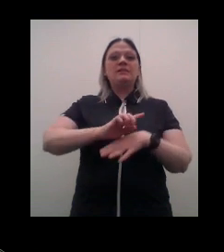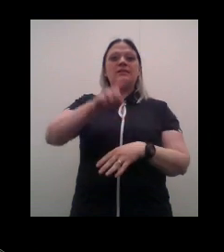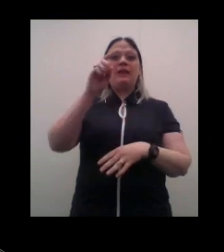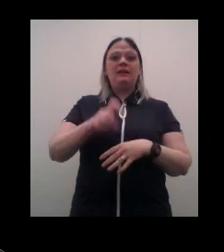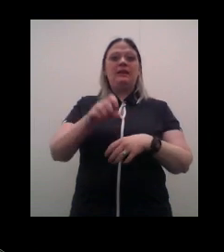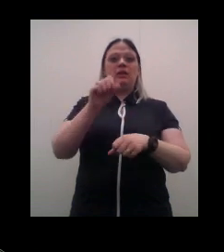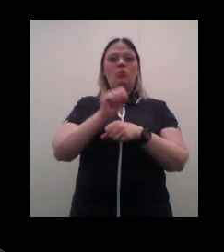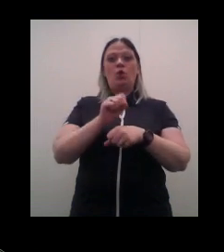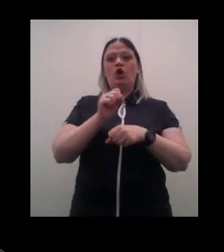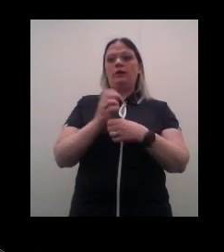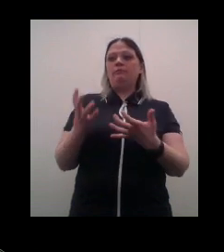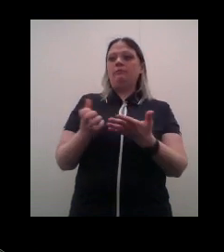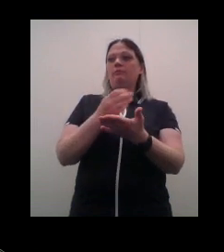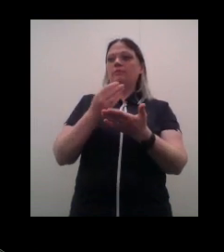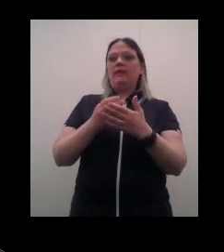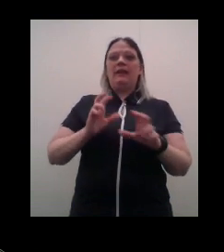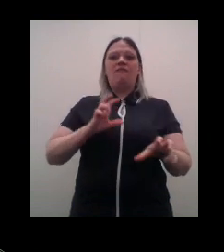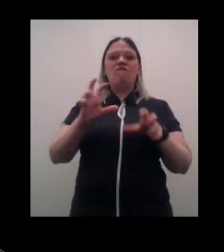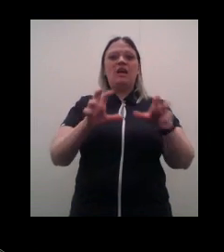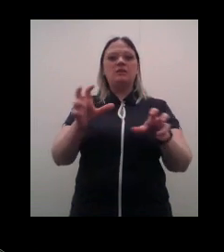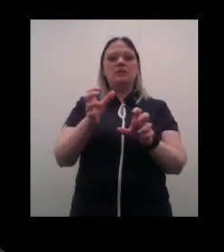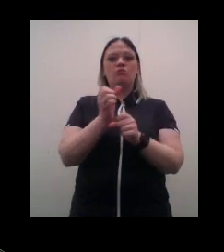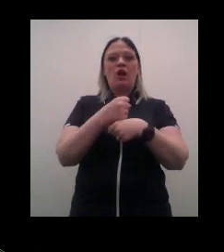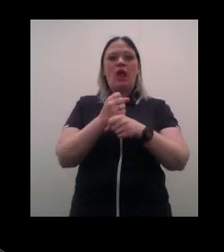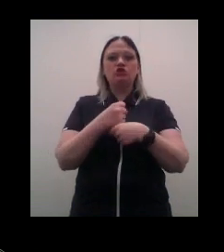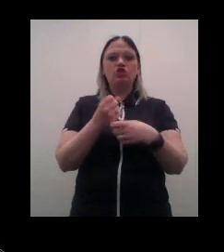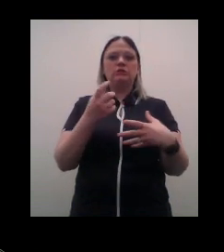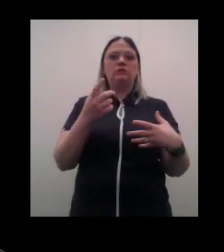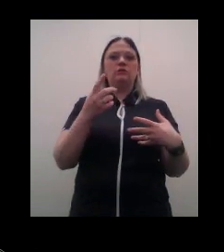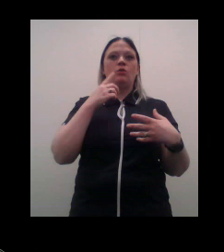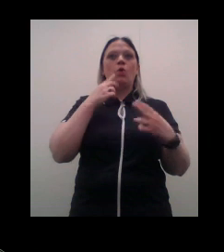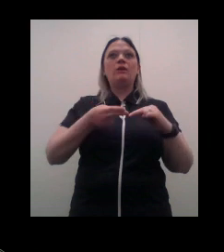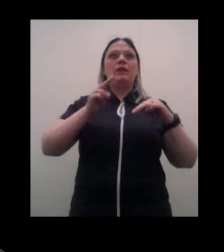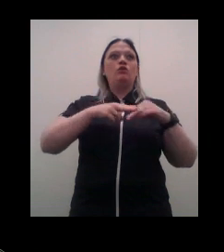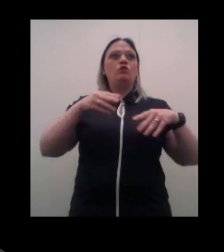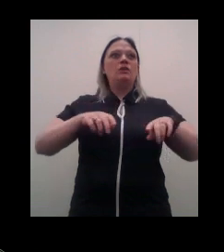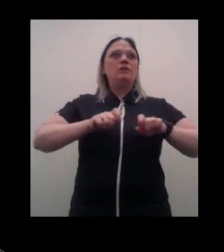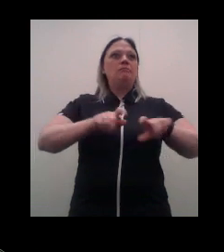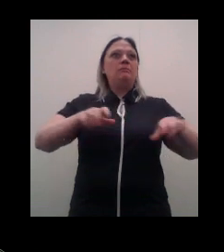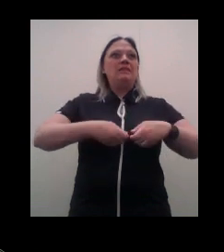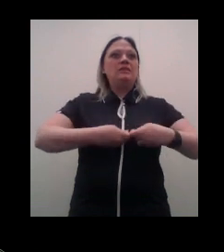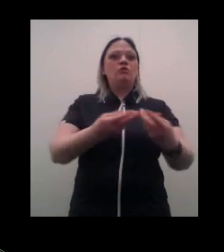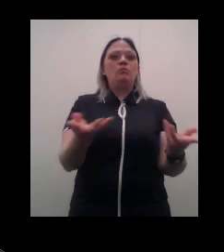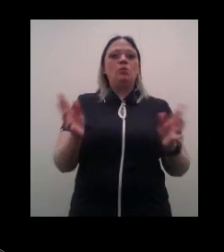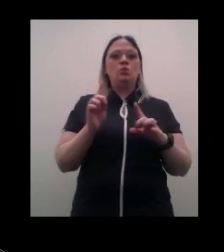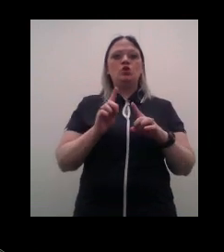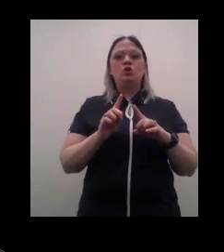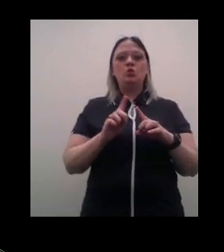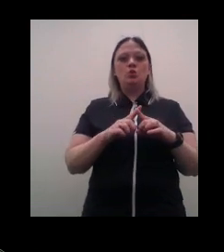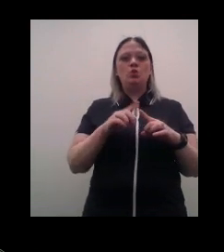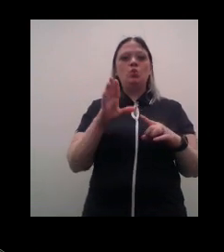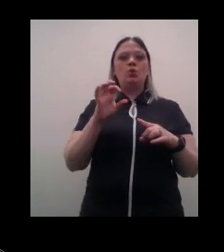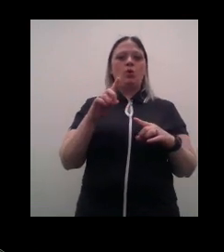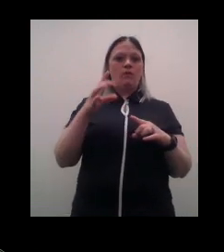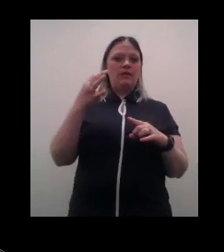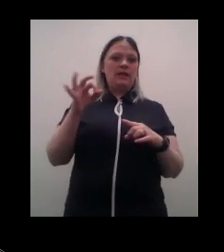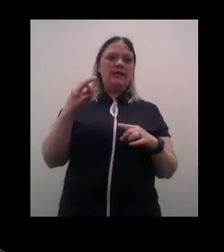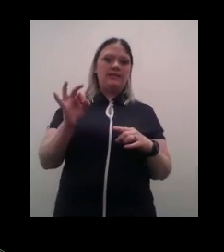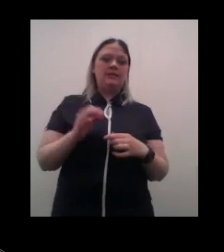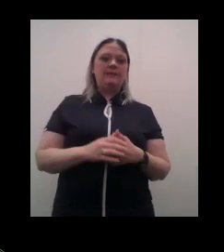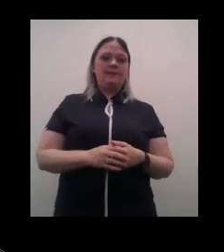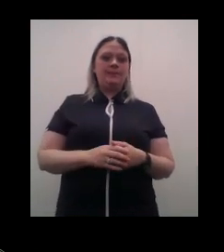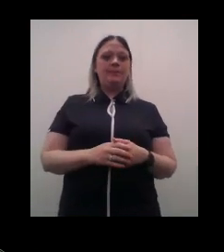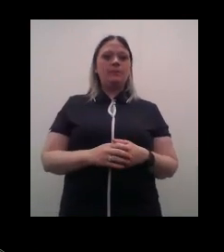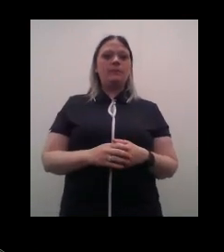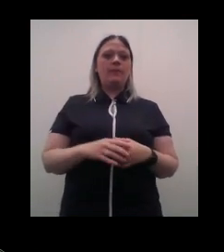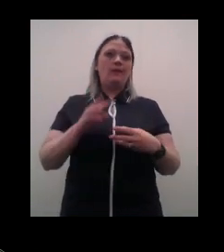working capital and are investing in production or increasing distribution and supplies in response to the COVID-19